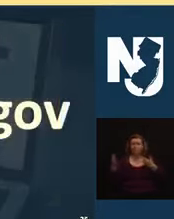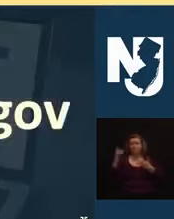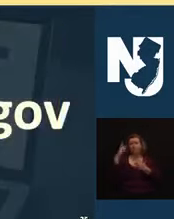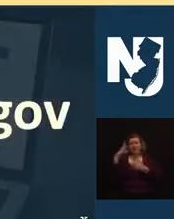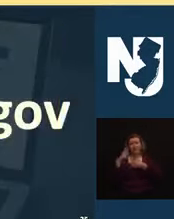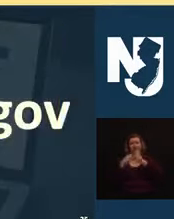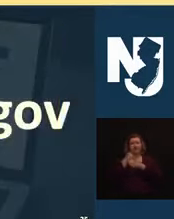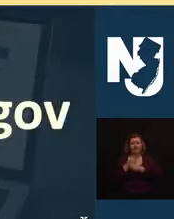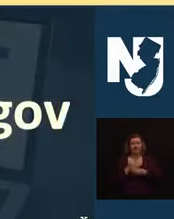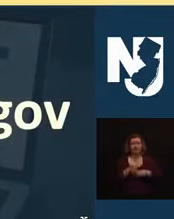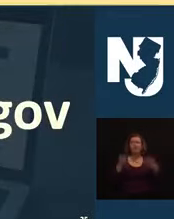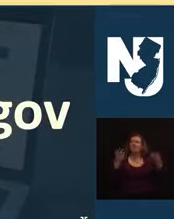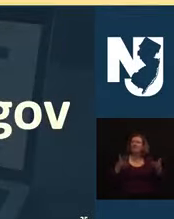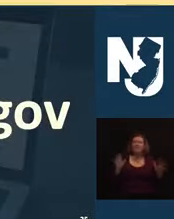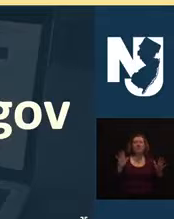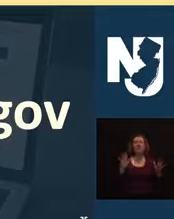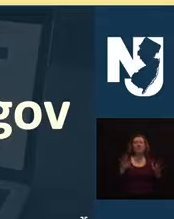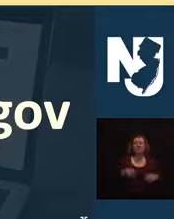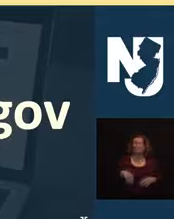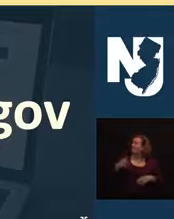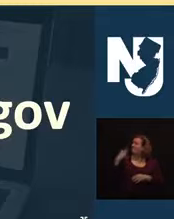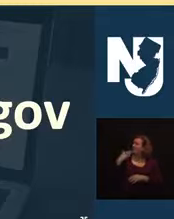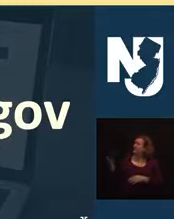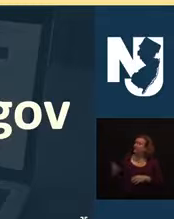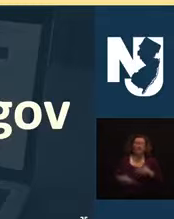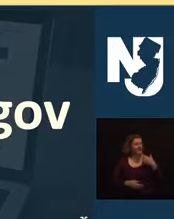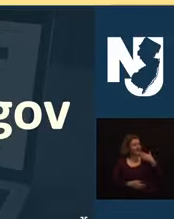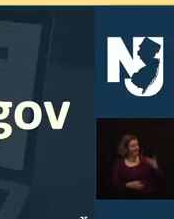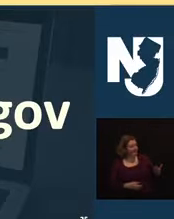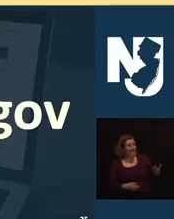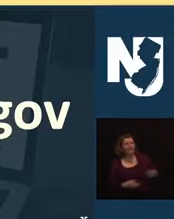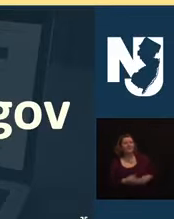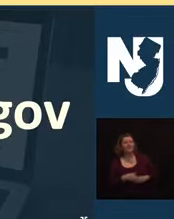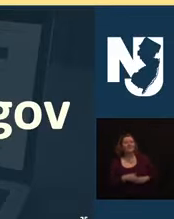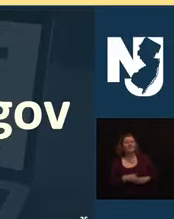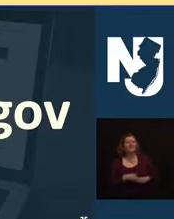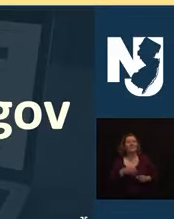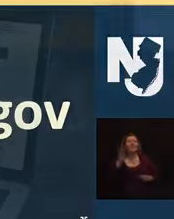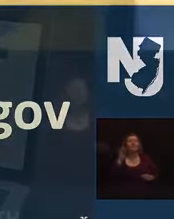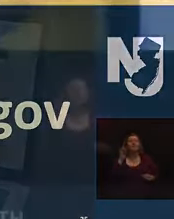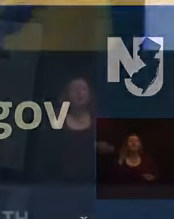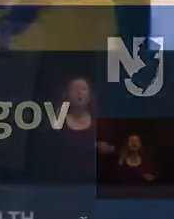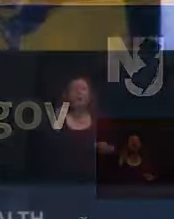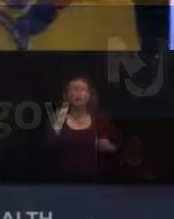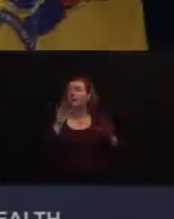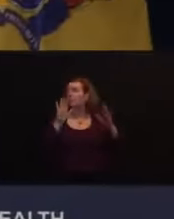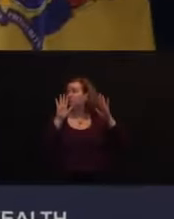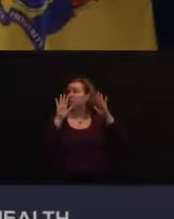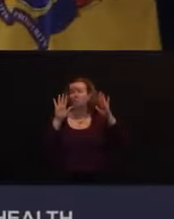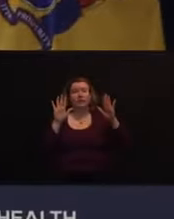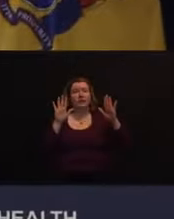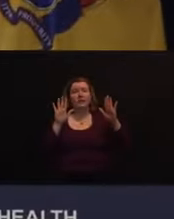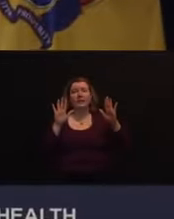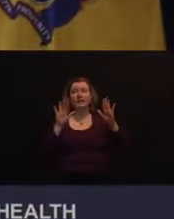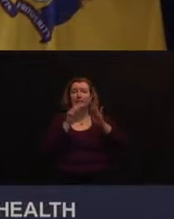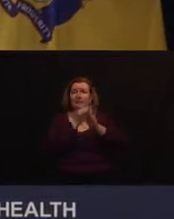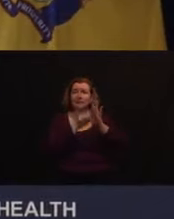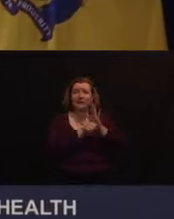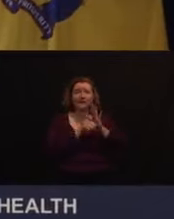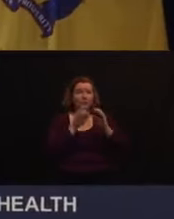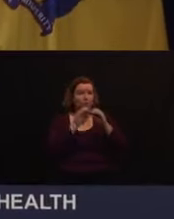have. Thank you, Pat. FEMA is a great example, to your point, of an organization that did not miss a